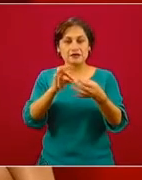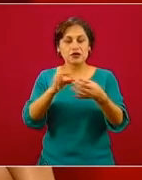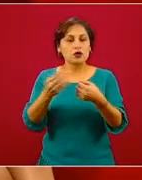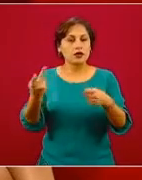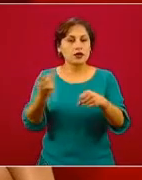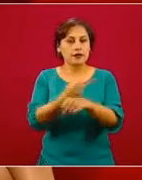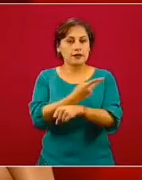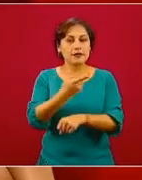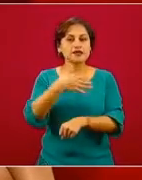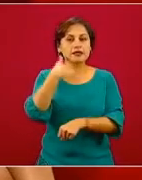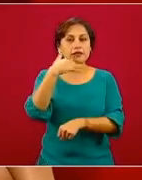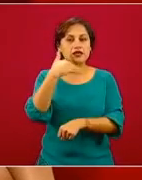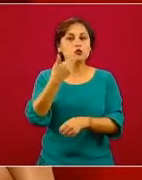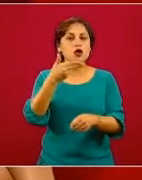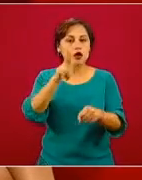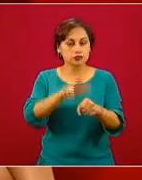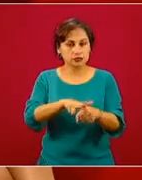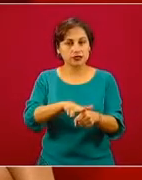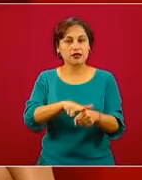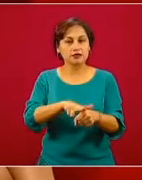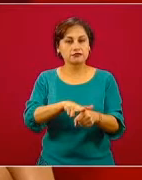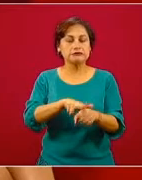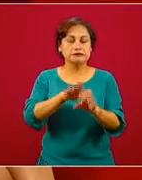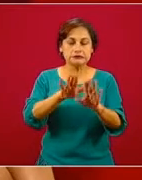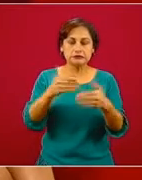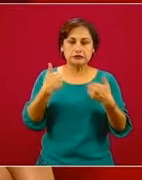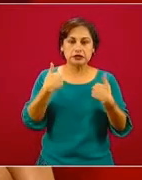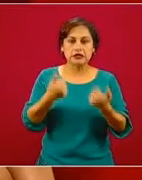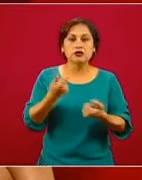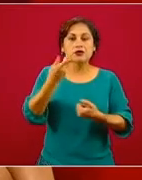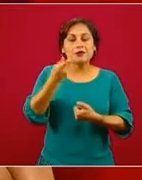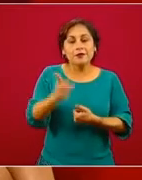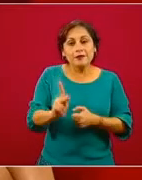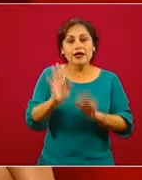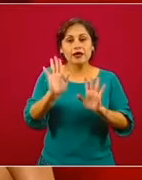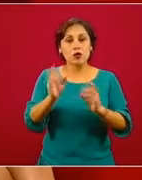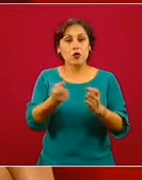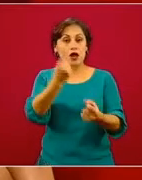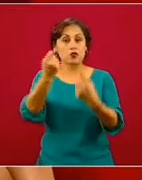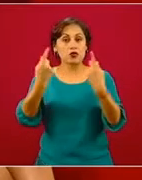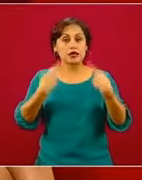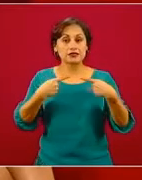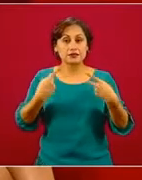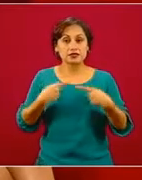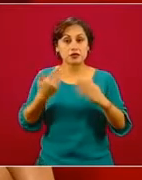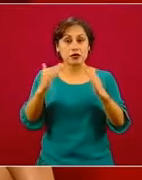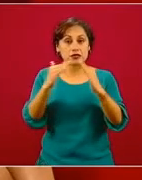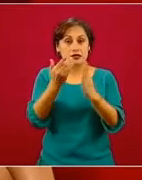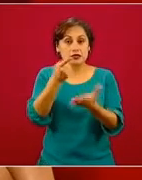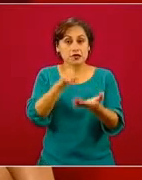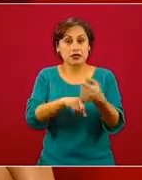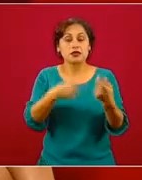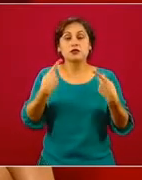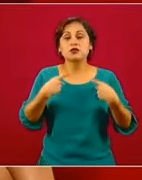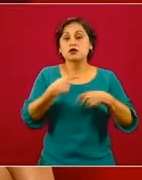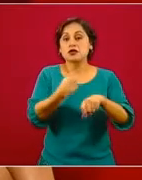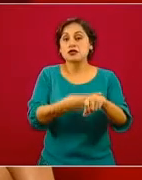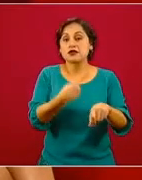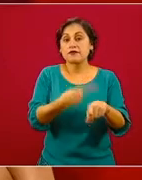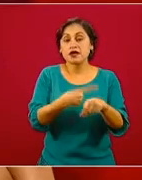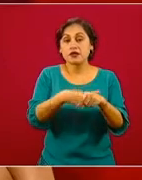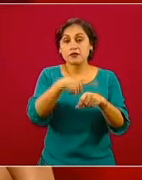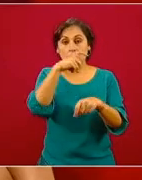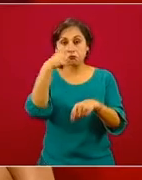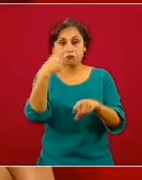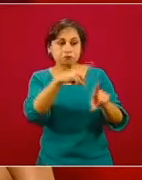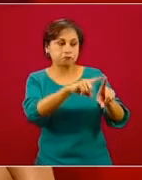different protection measures that are available for them, or if you could pass the question to the governor of Mexico City. Also, you were